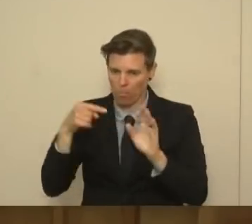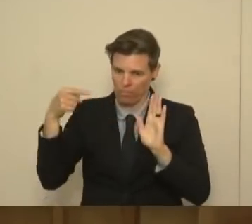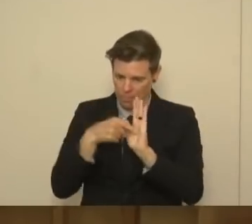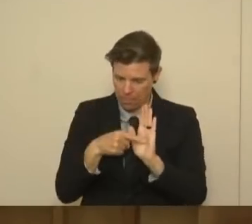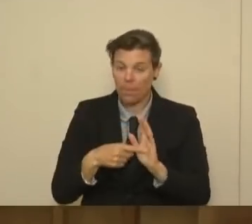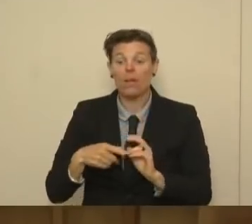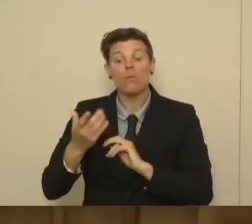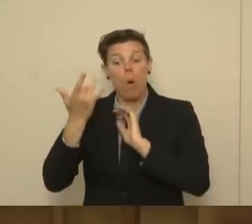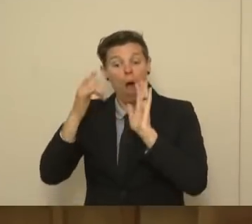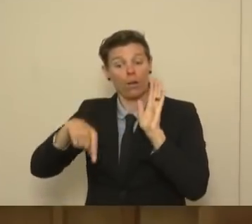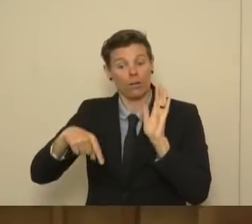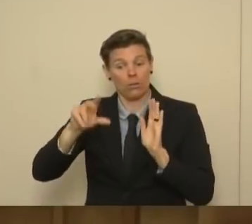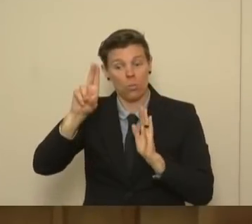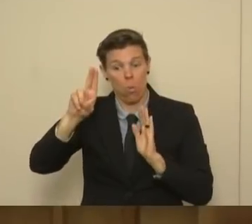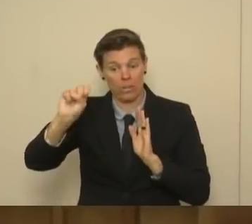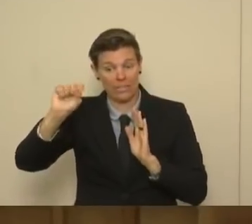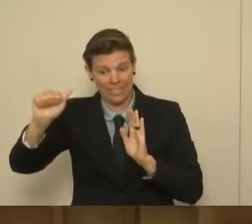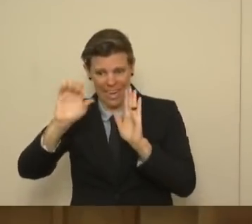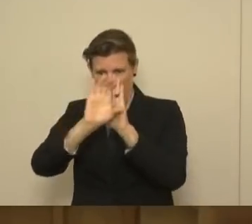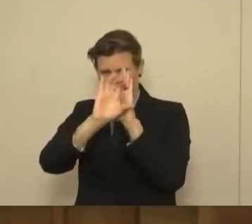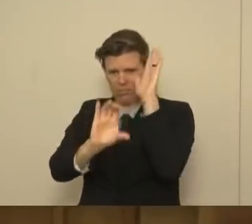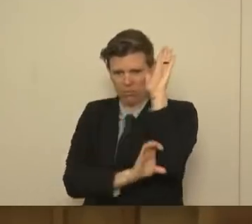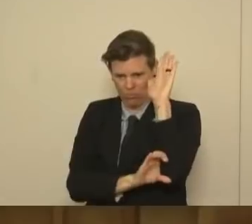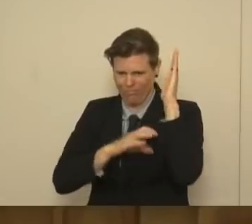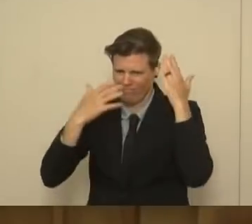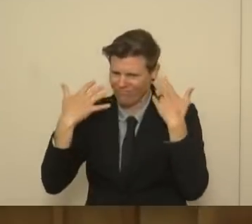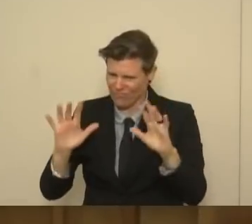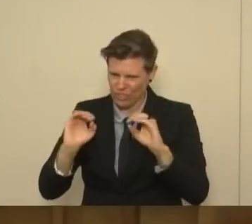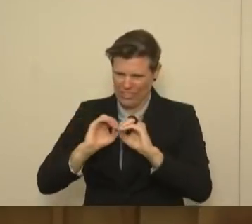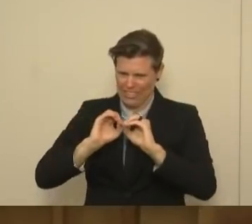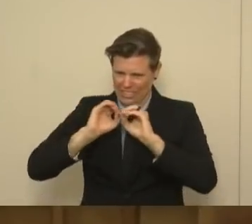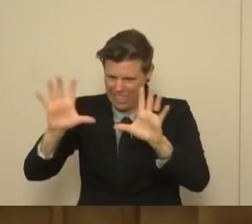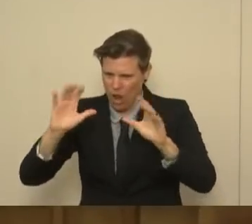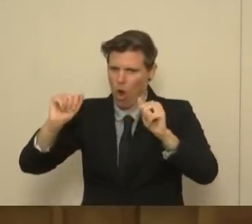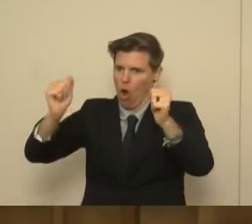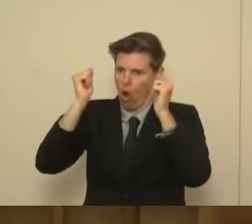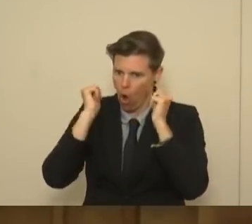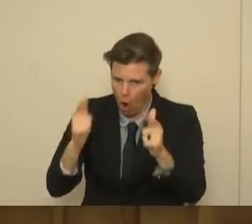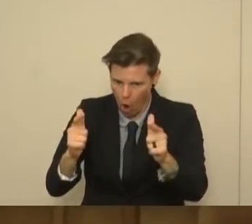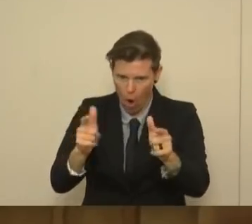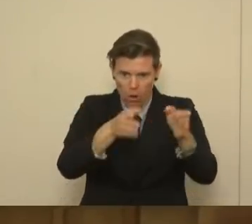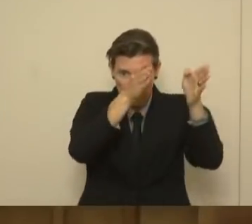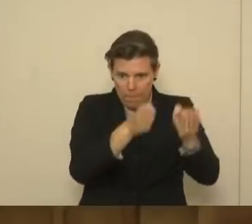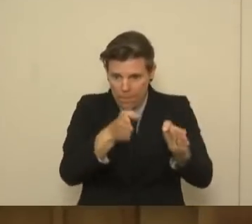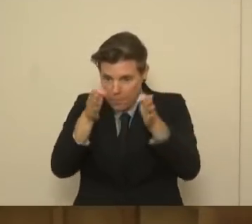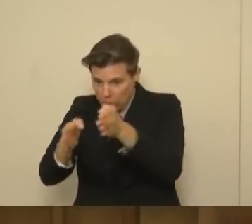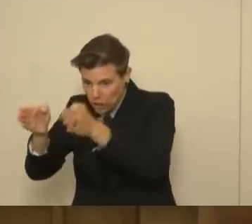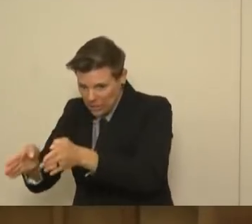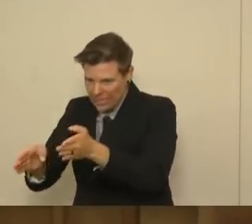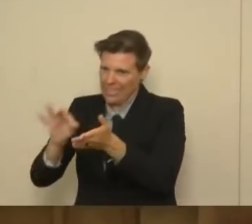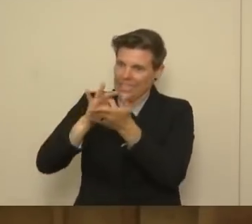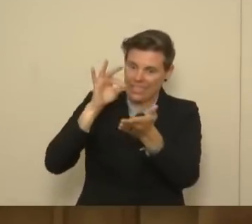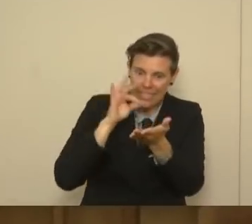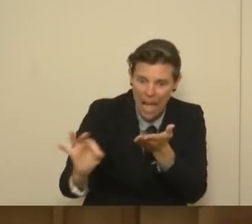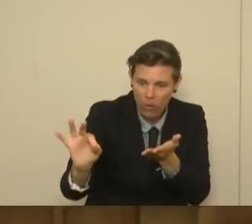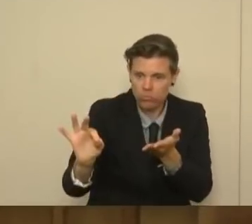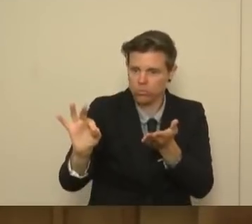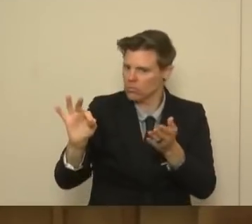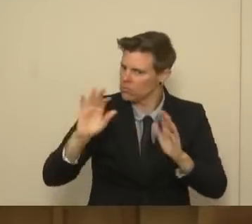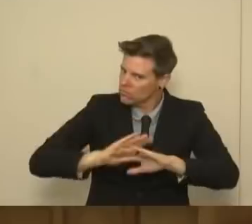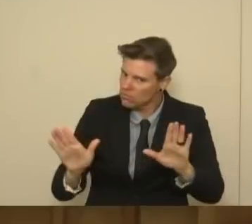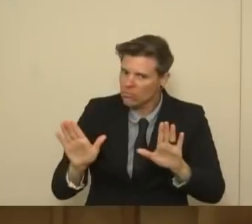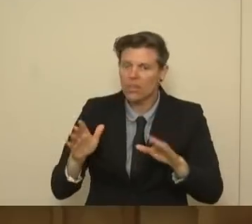says clearly that every single person will be counted. It does not discuss the immigration status. And that's what all